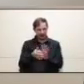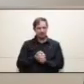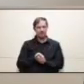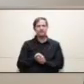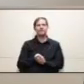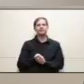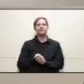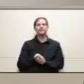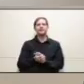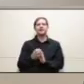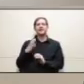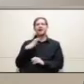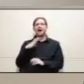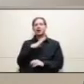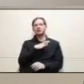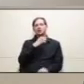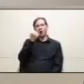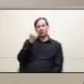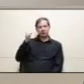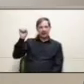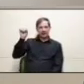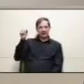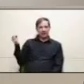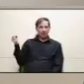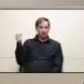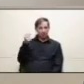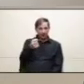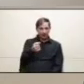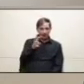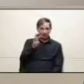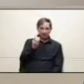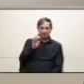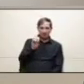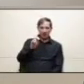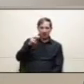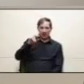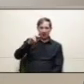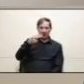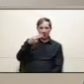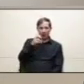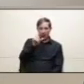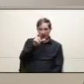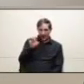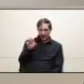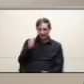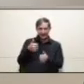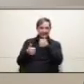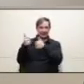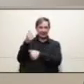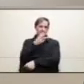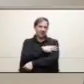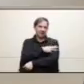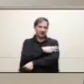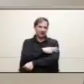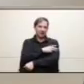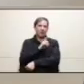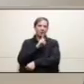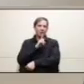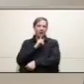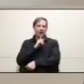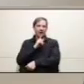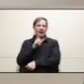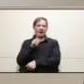The council objected to the appointment of Mahole as the senior manager for corporate services due to allegations of nepotism and fraud,